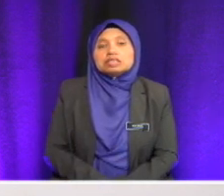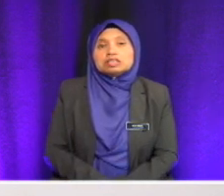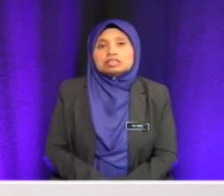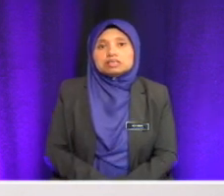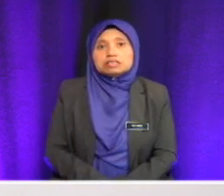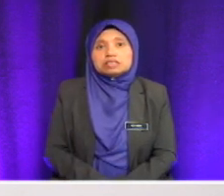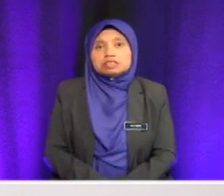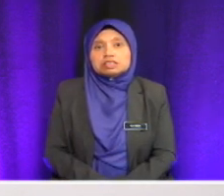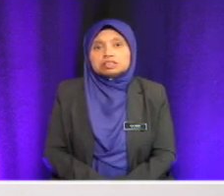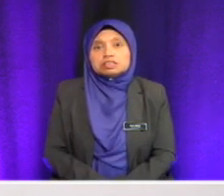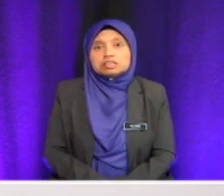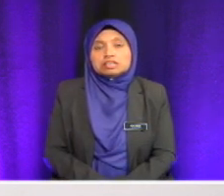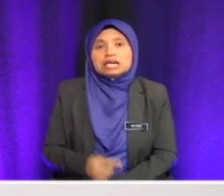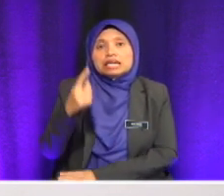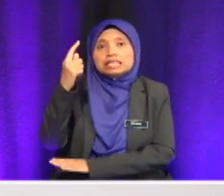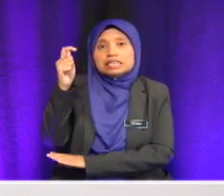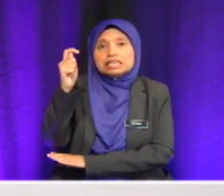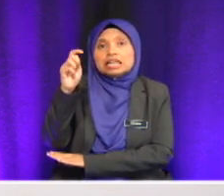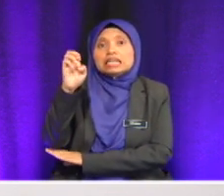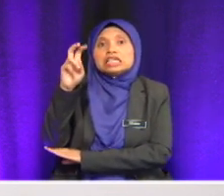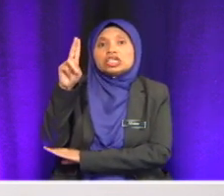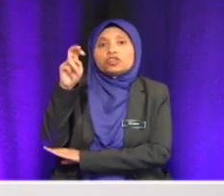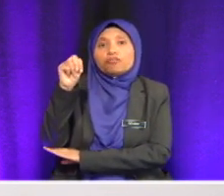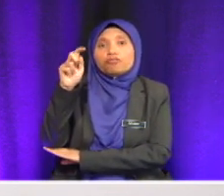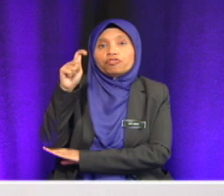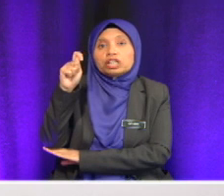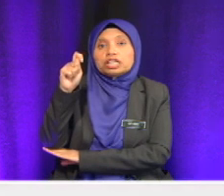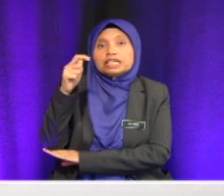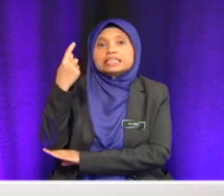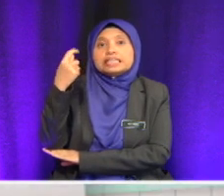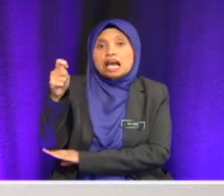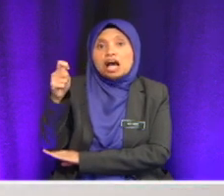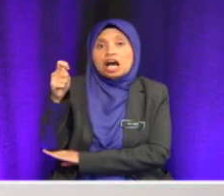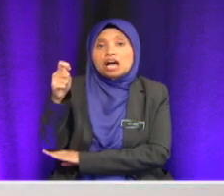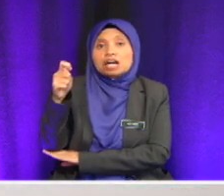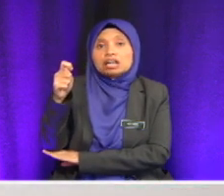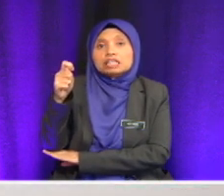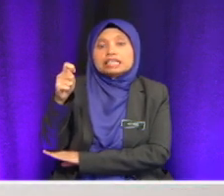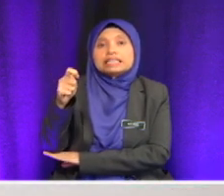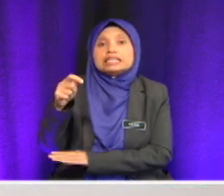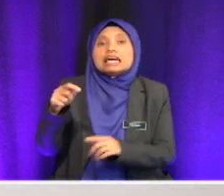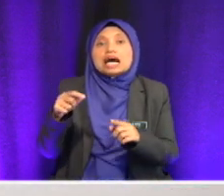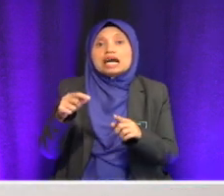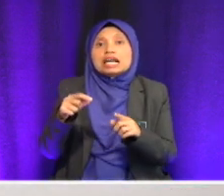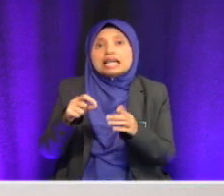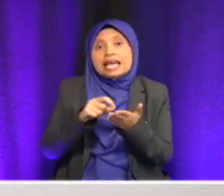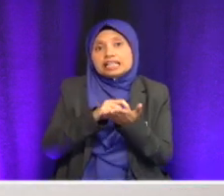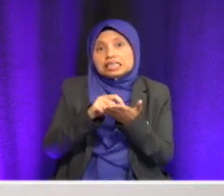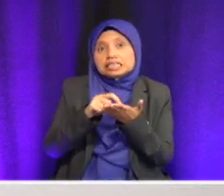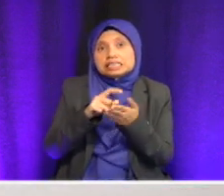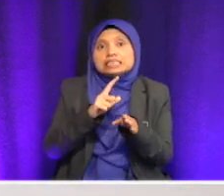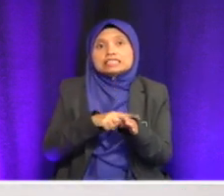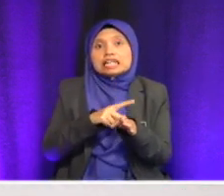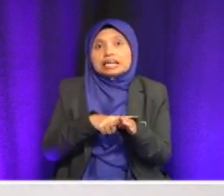so they even store their tools in a safe place to use at a later time. So from the keyword of